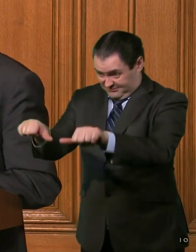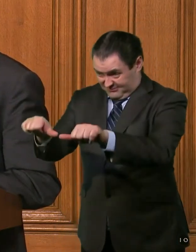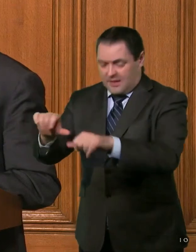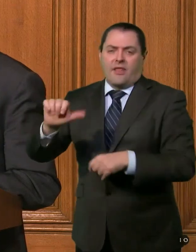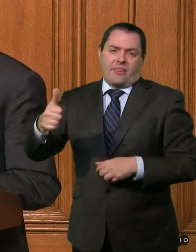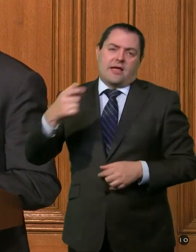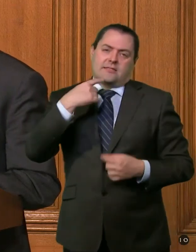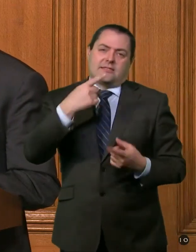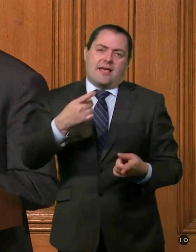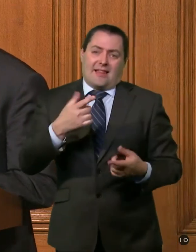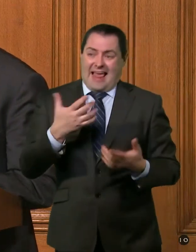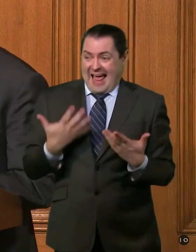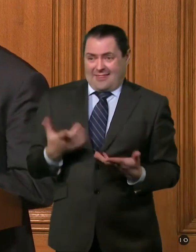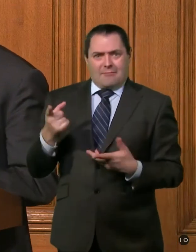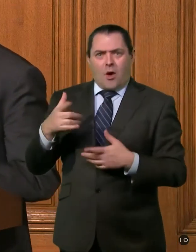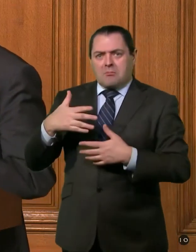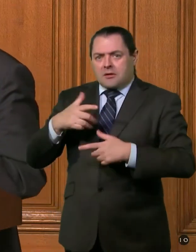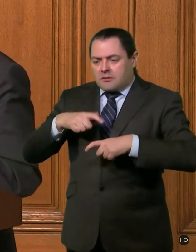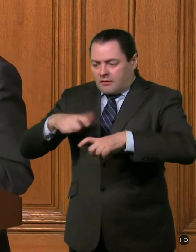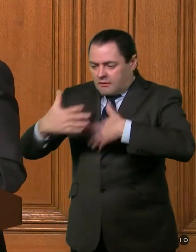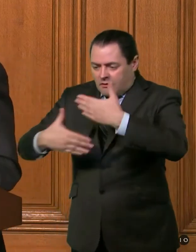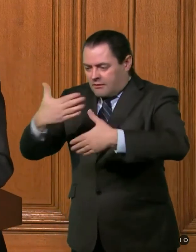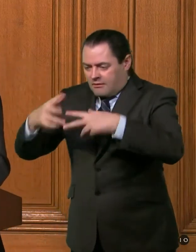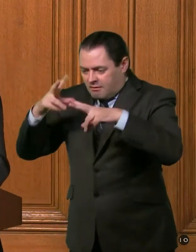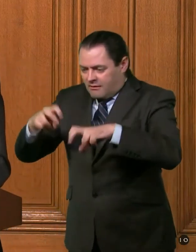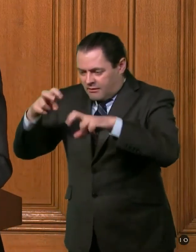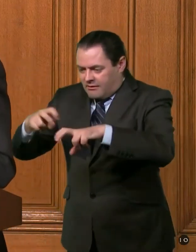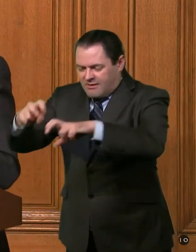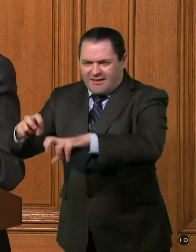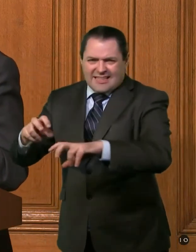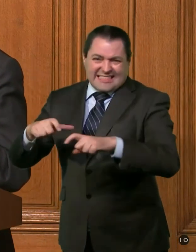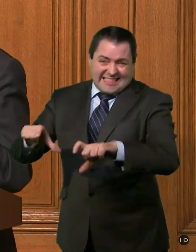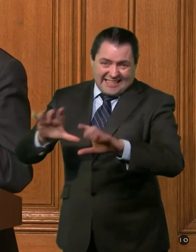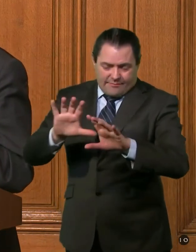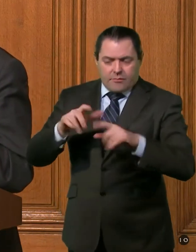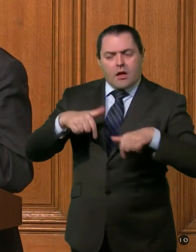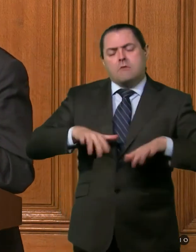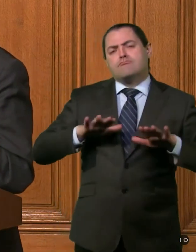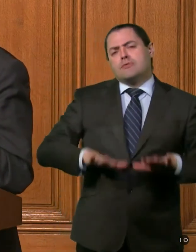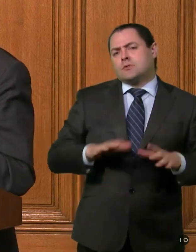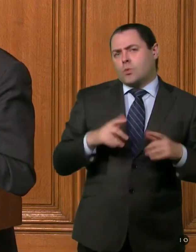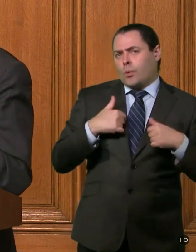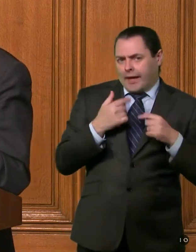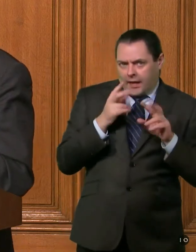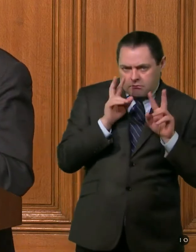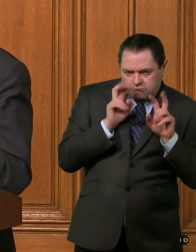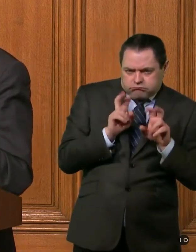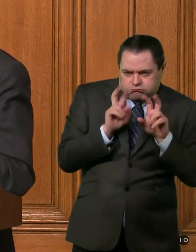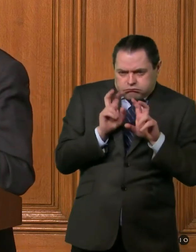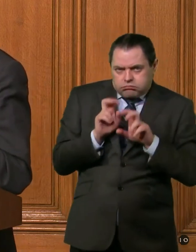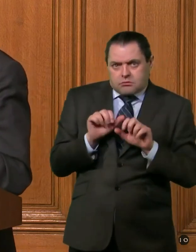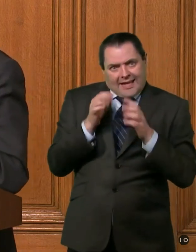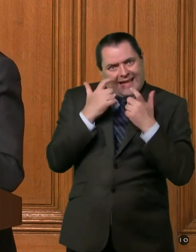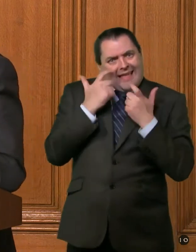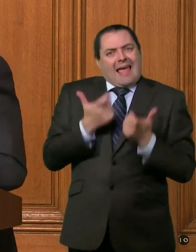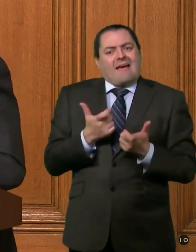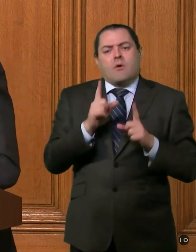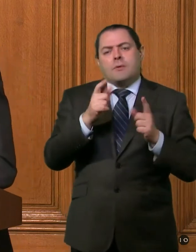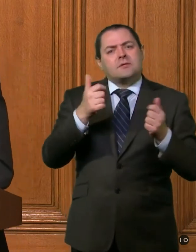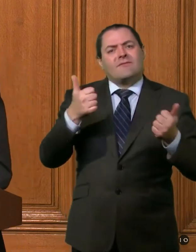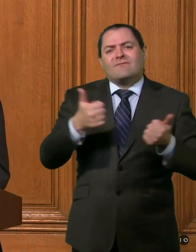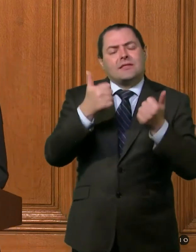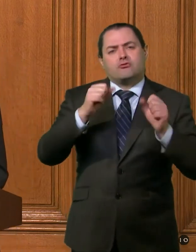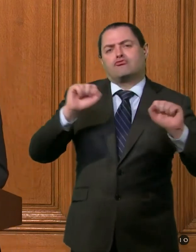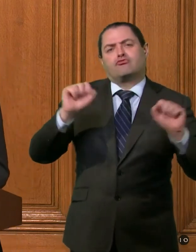very carefully. I will say, though, and this is important, that you shouldn't expect to see nobody getting ill who's